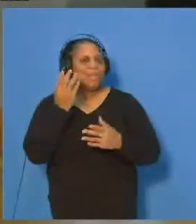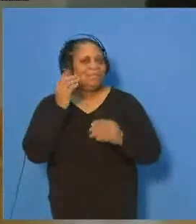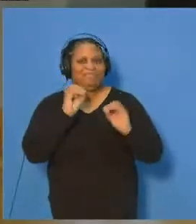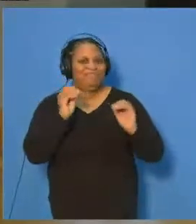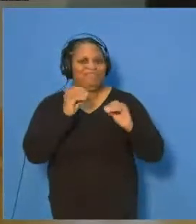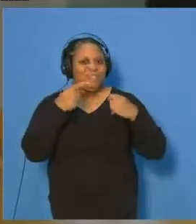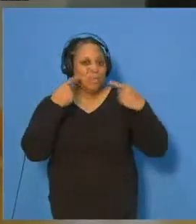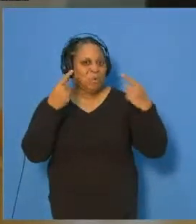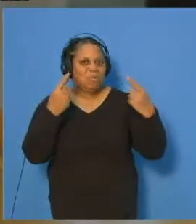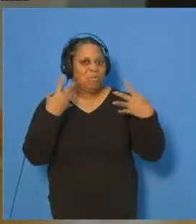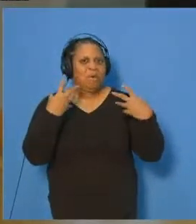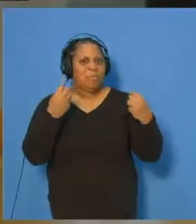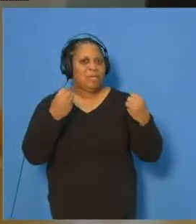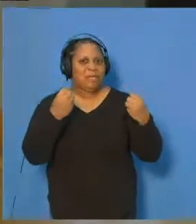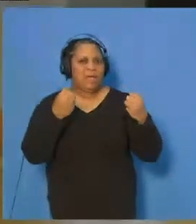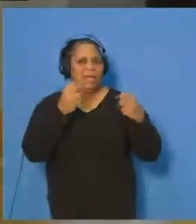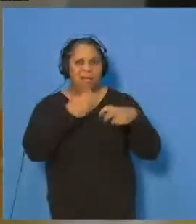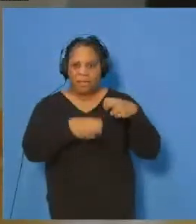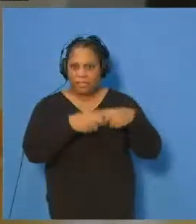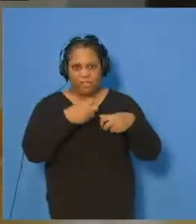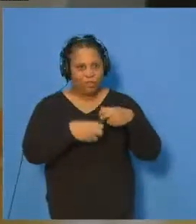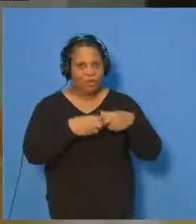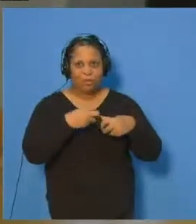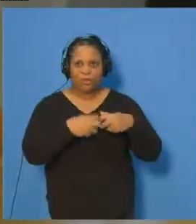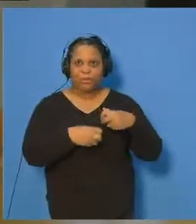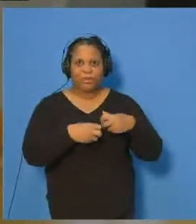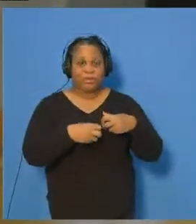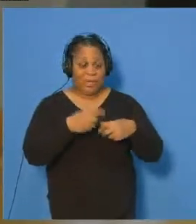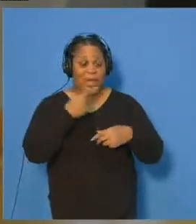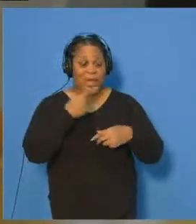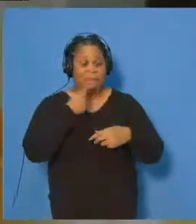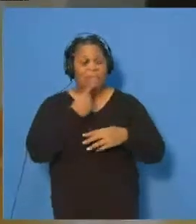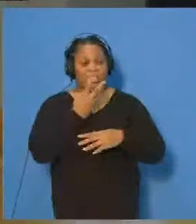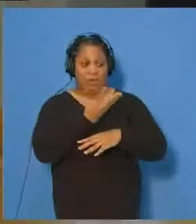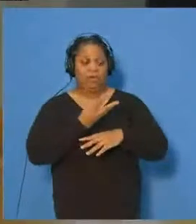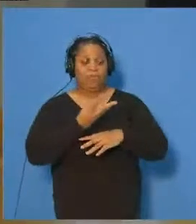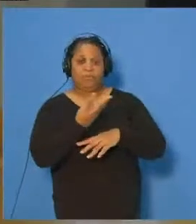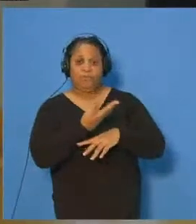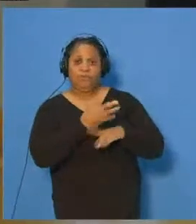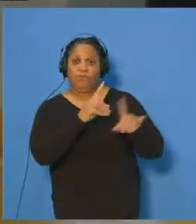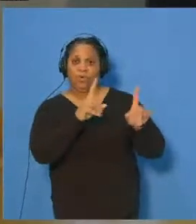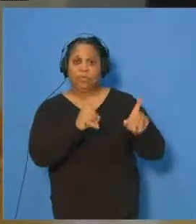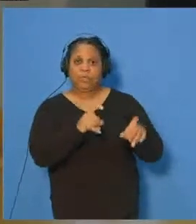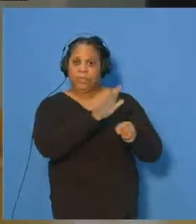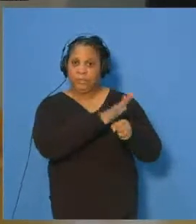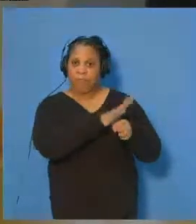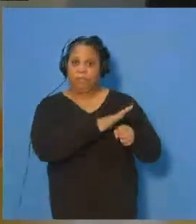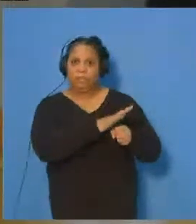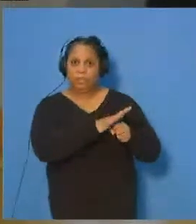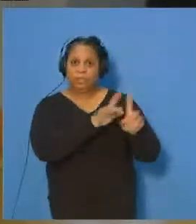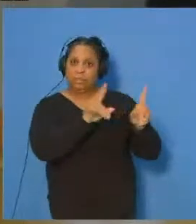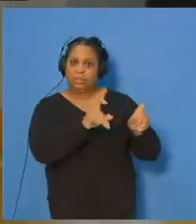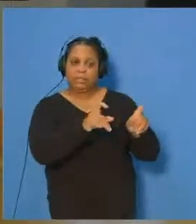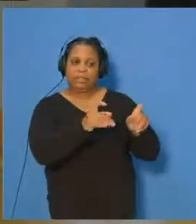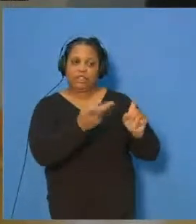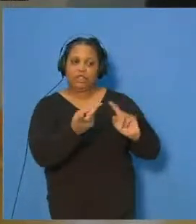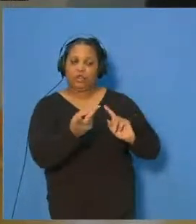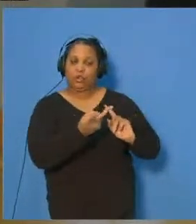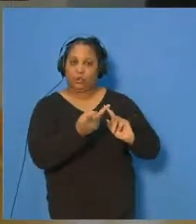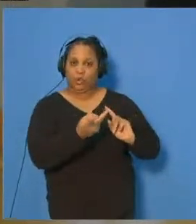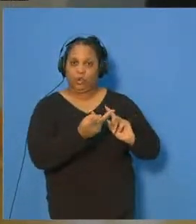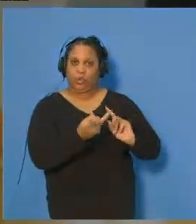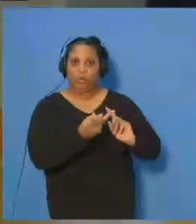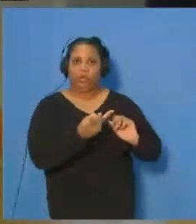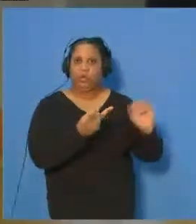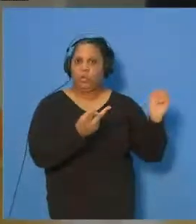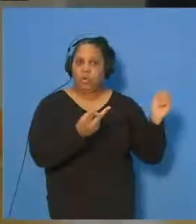health issue. As I mentioned, the 4 rest homes that we've already tested thus far, 2 of them,